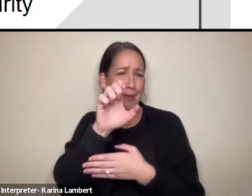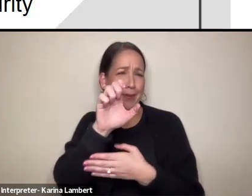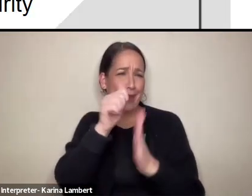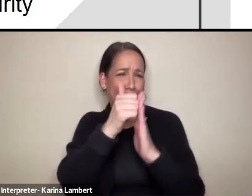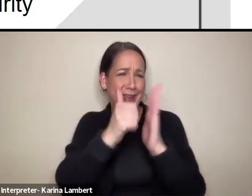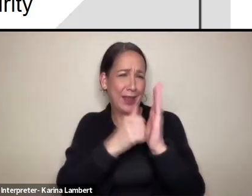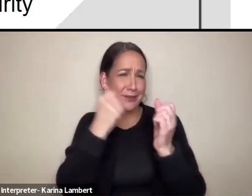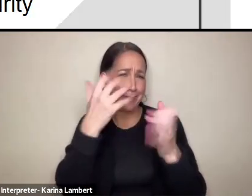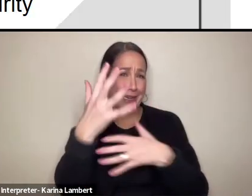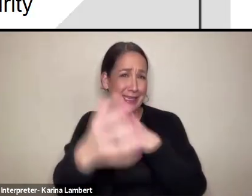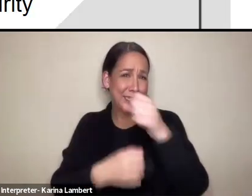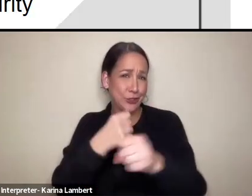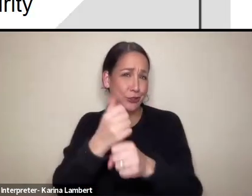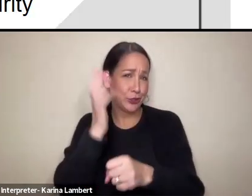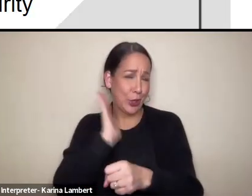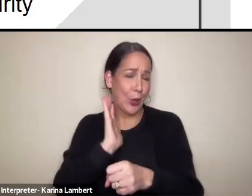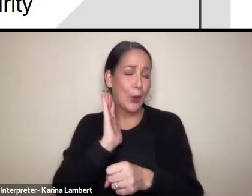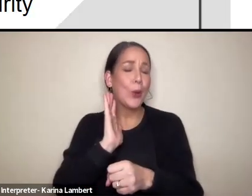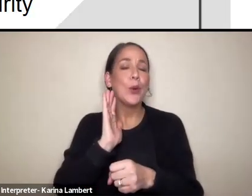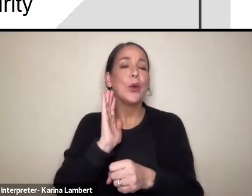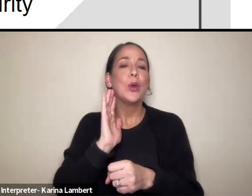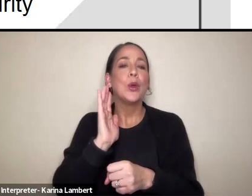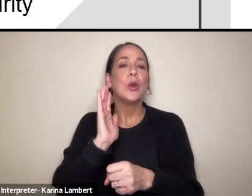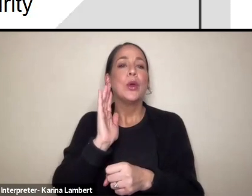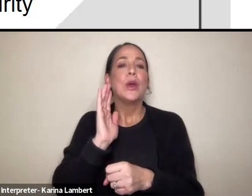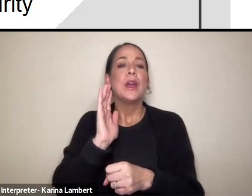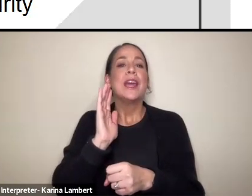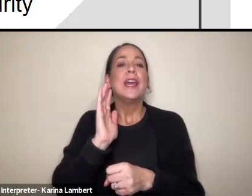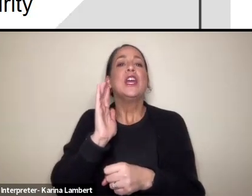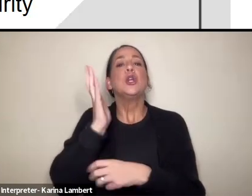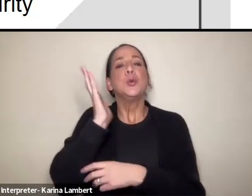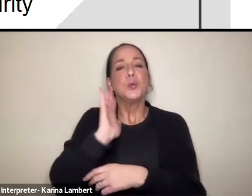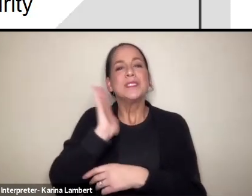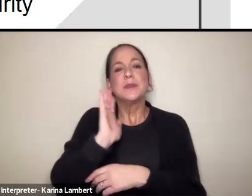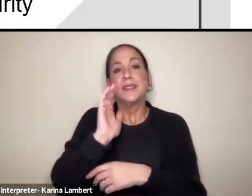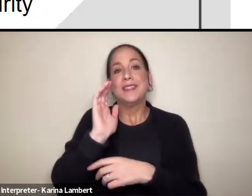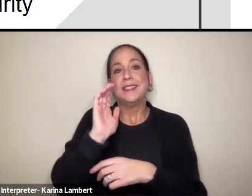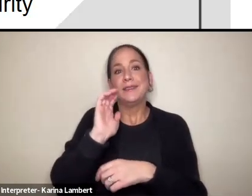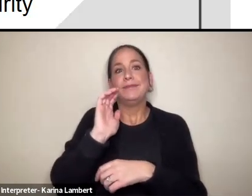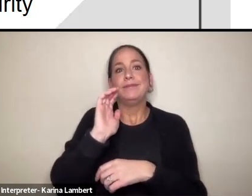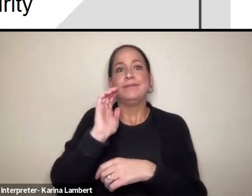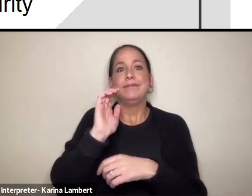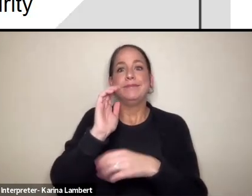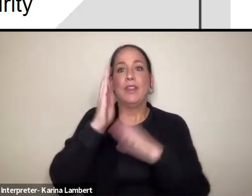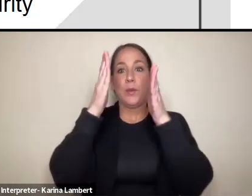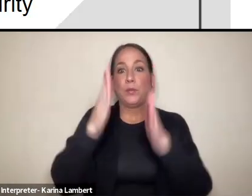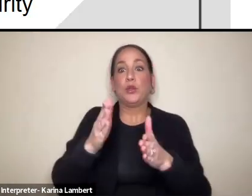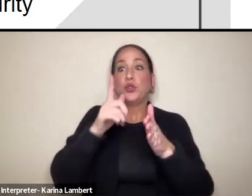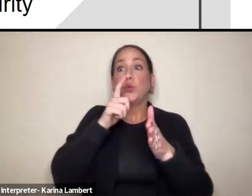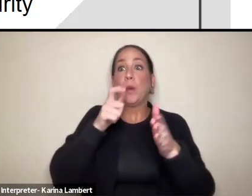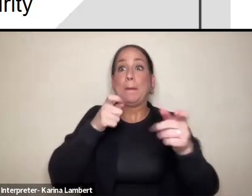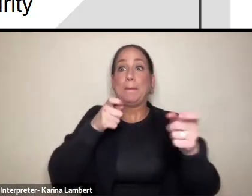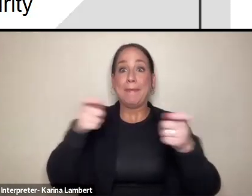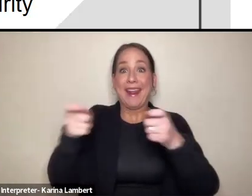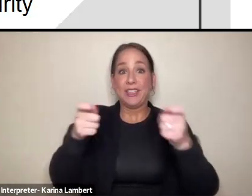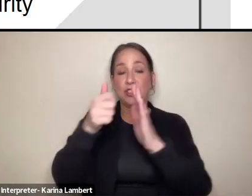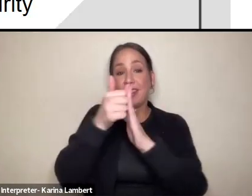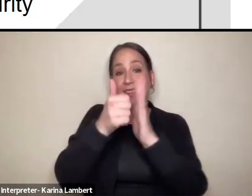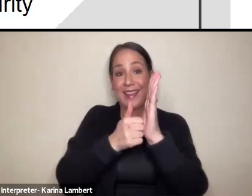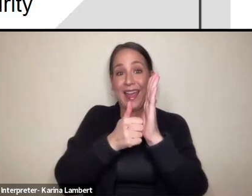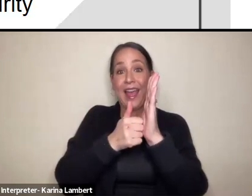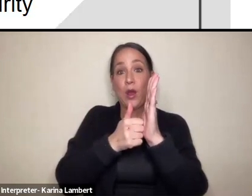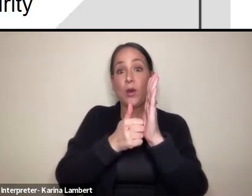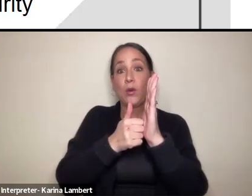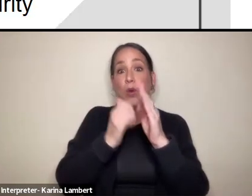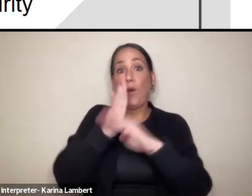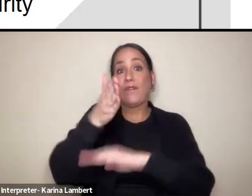have it originally set up in the regulations that the person that was managing an ABLE account for an adult over the age of 18